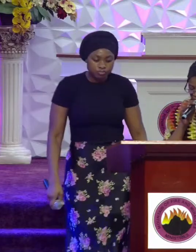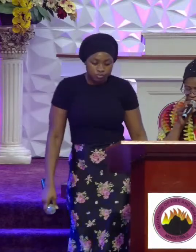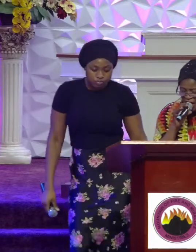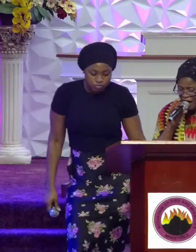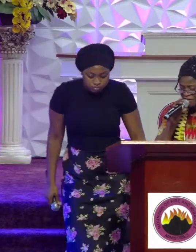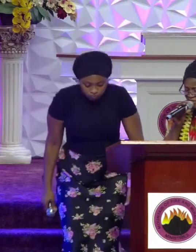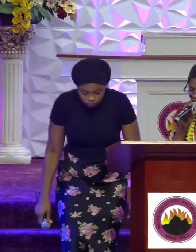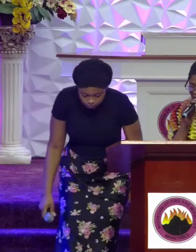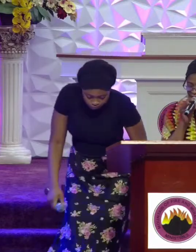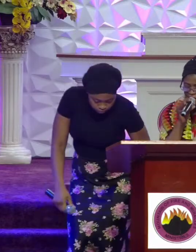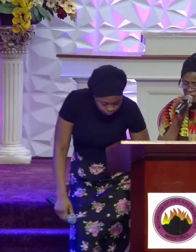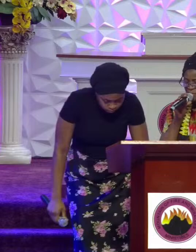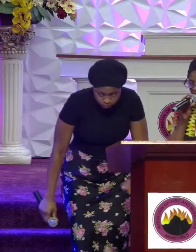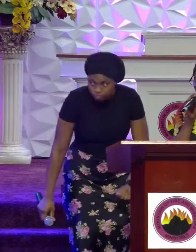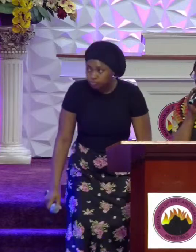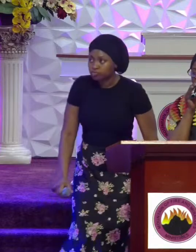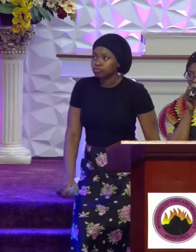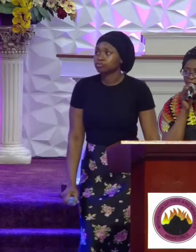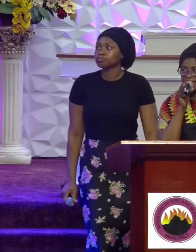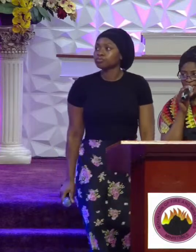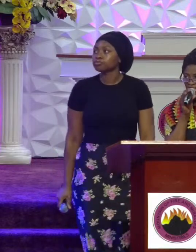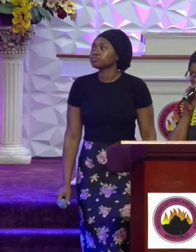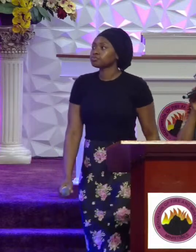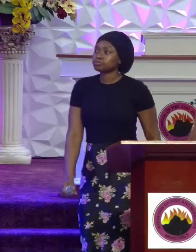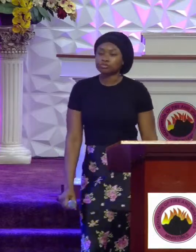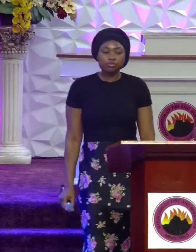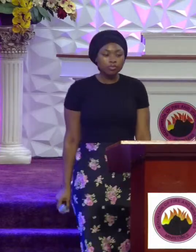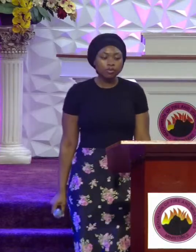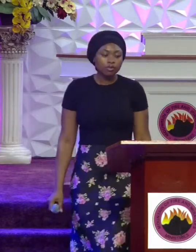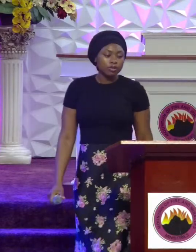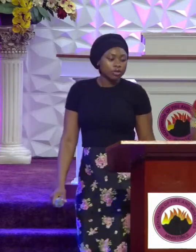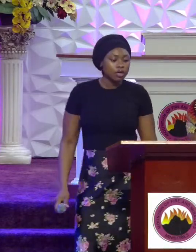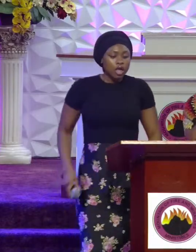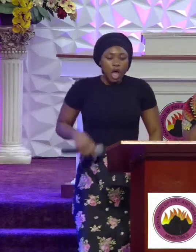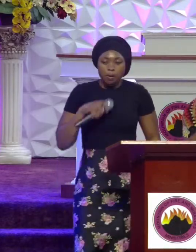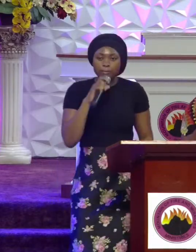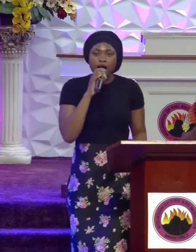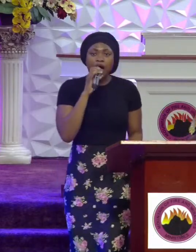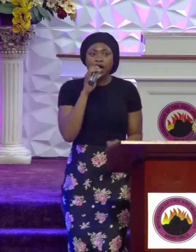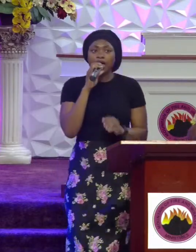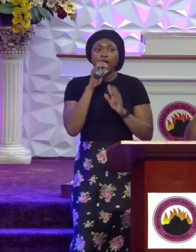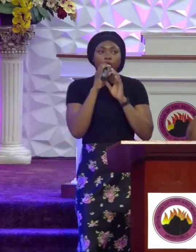helper. It's your love that keeps me dwelling in your presence.